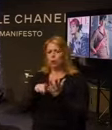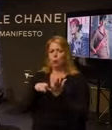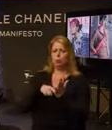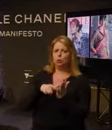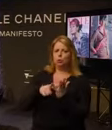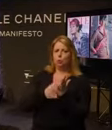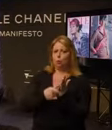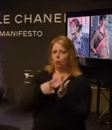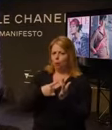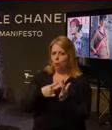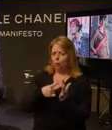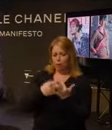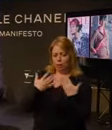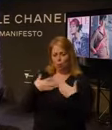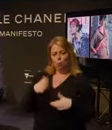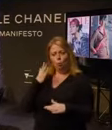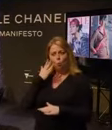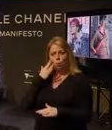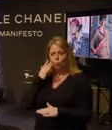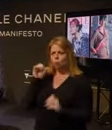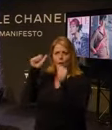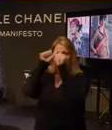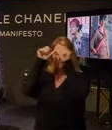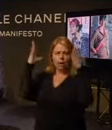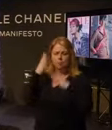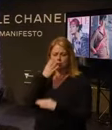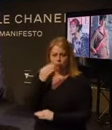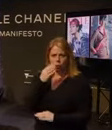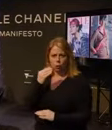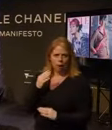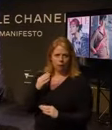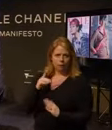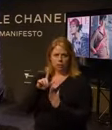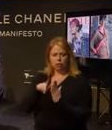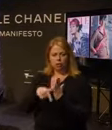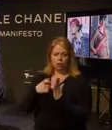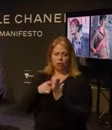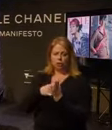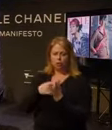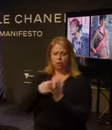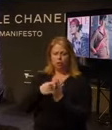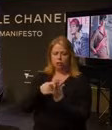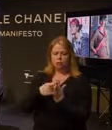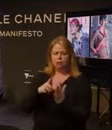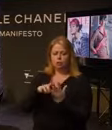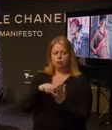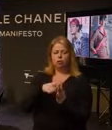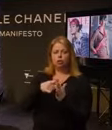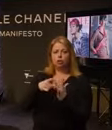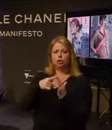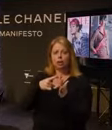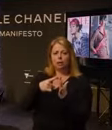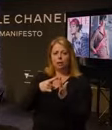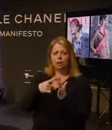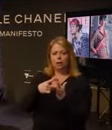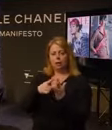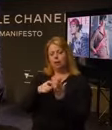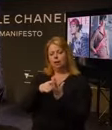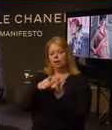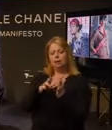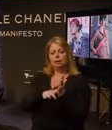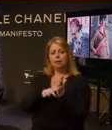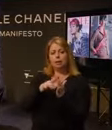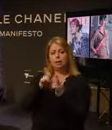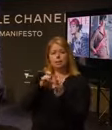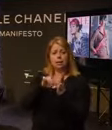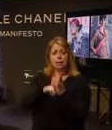when this, you know, very famous photographs of her. She was wearing it in the motorcade when JFK was assassinated. And it is